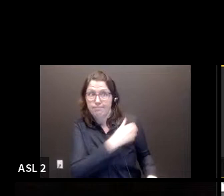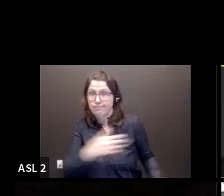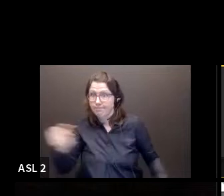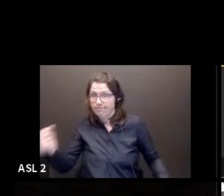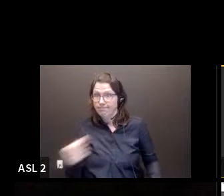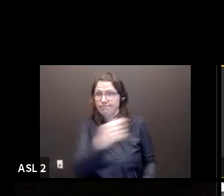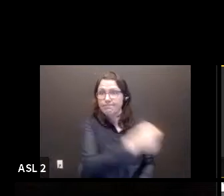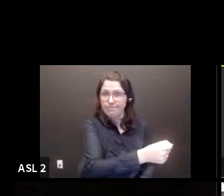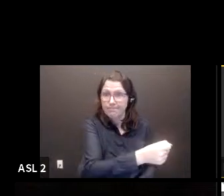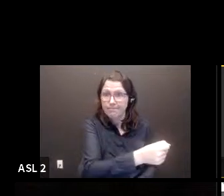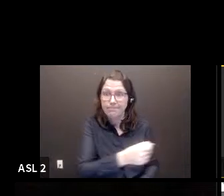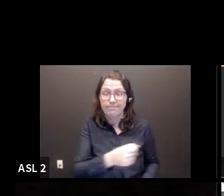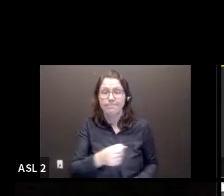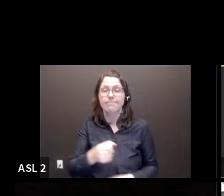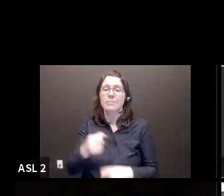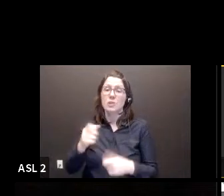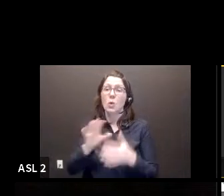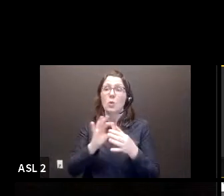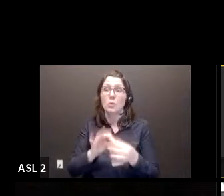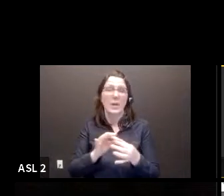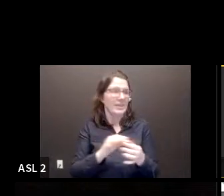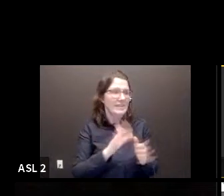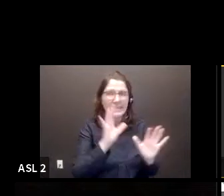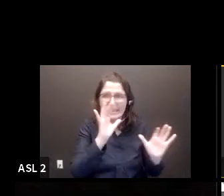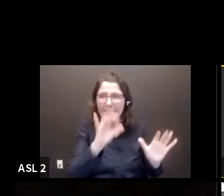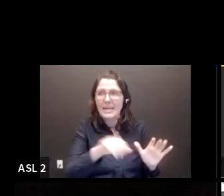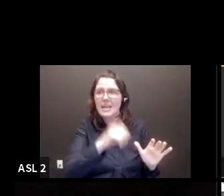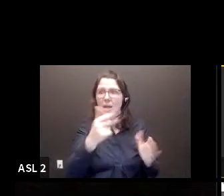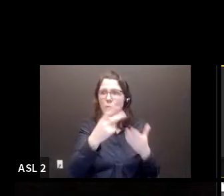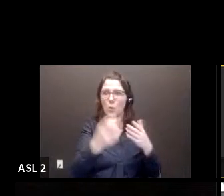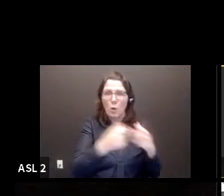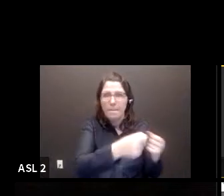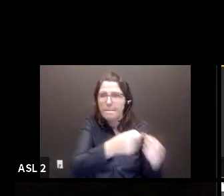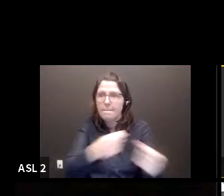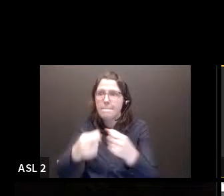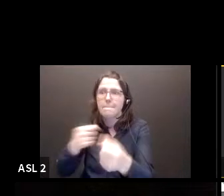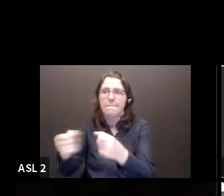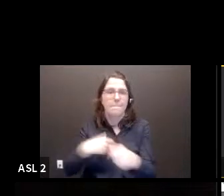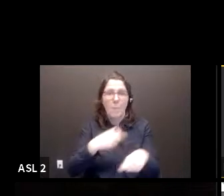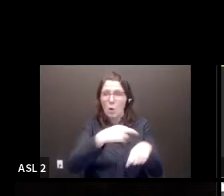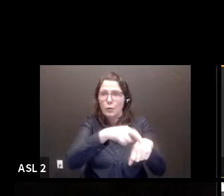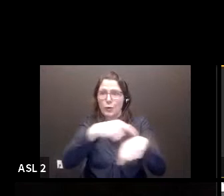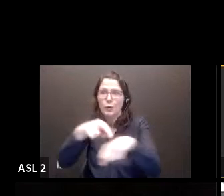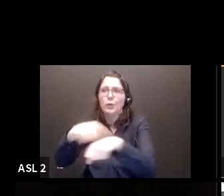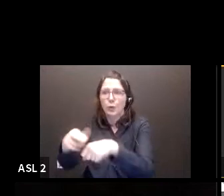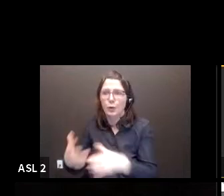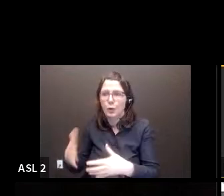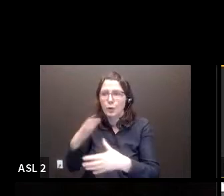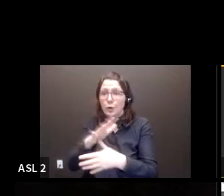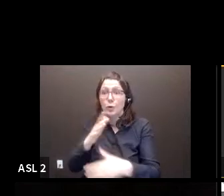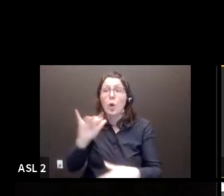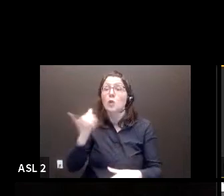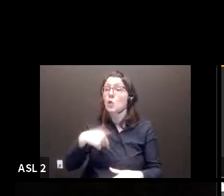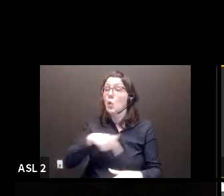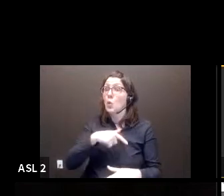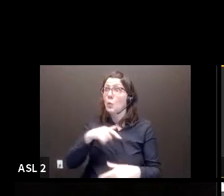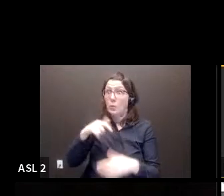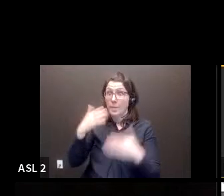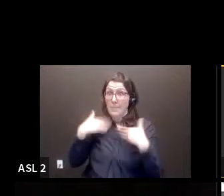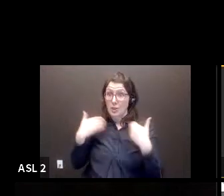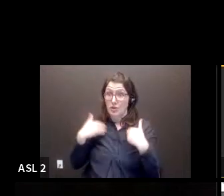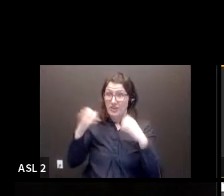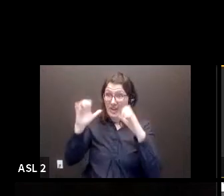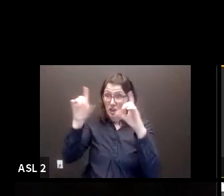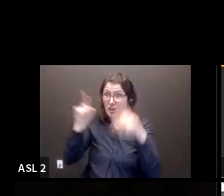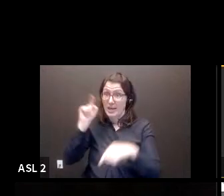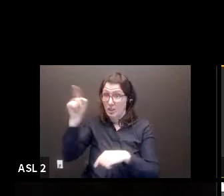to diversion and referral so we also have mandatory uh protocols with the ministry of education that